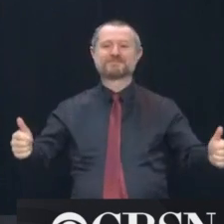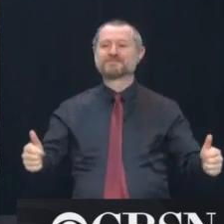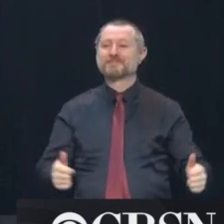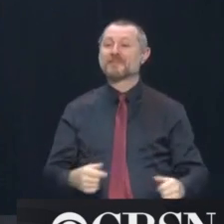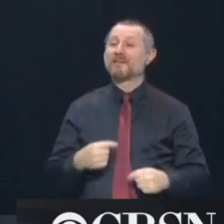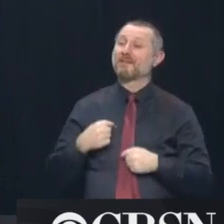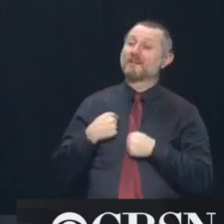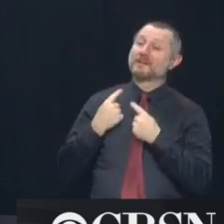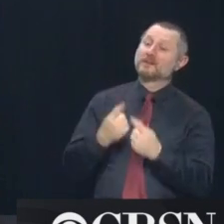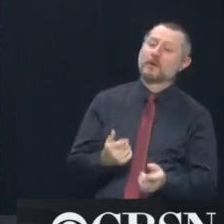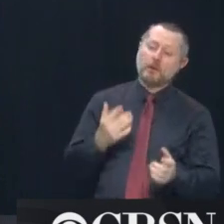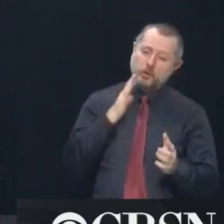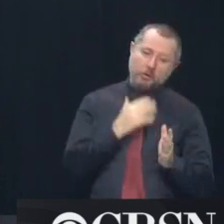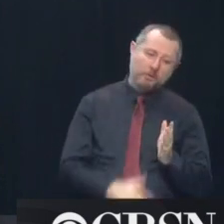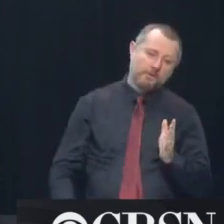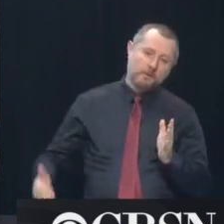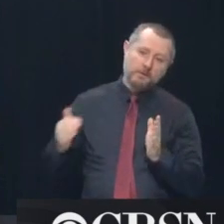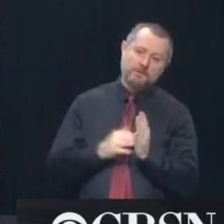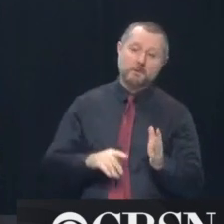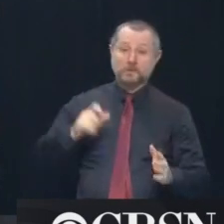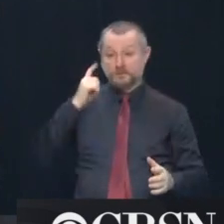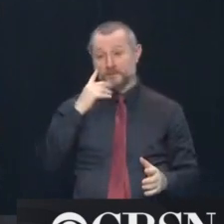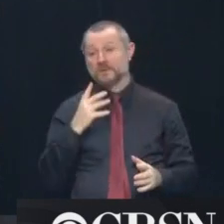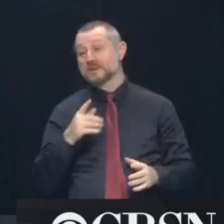enforcement daily.